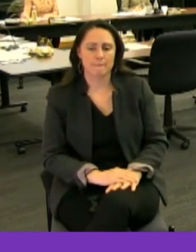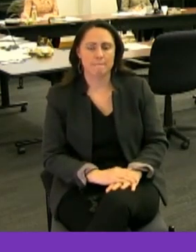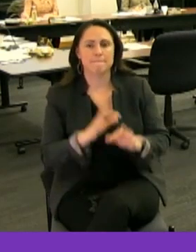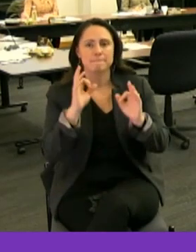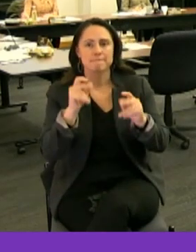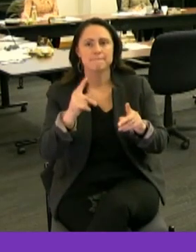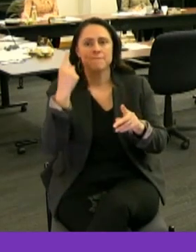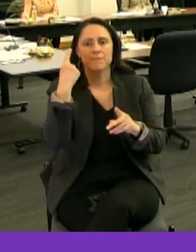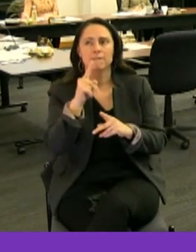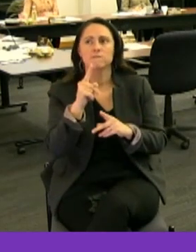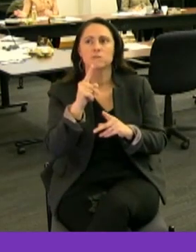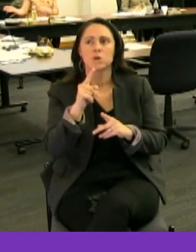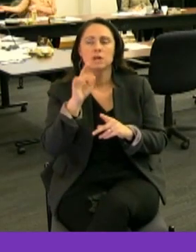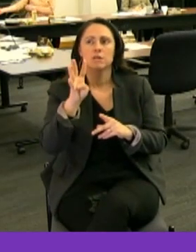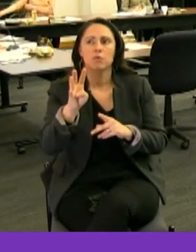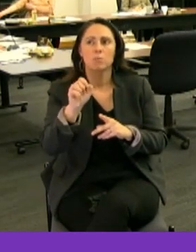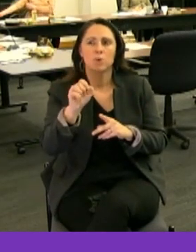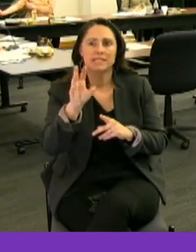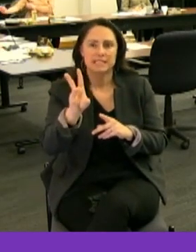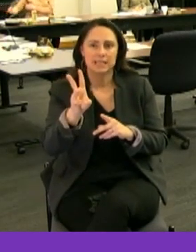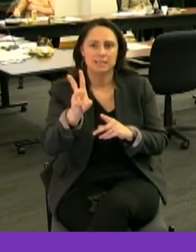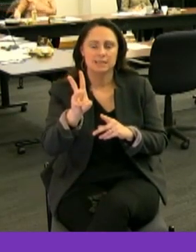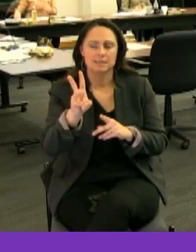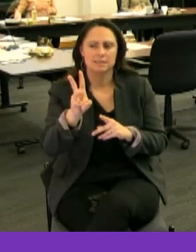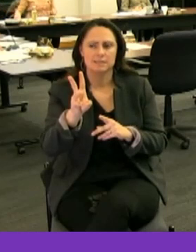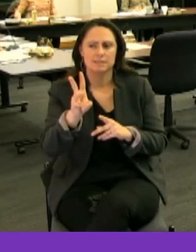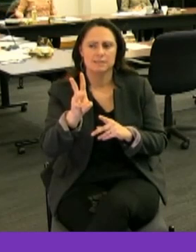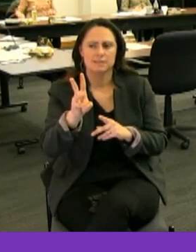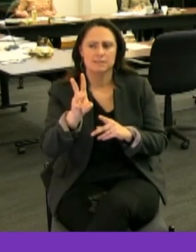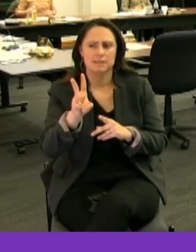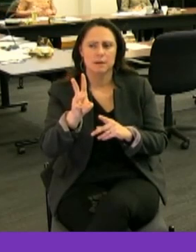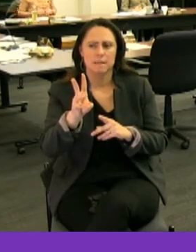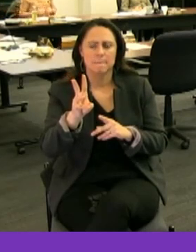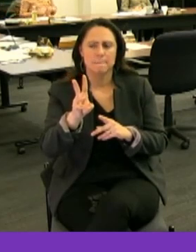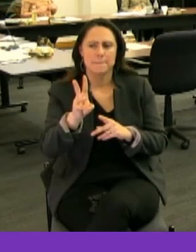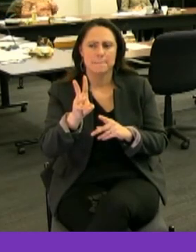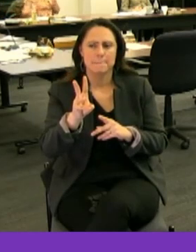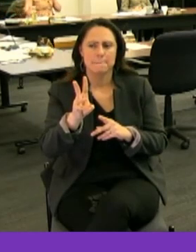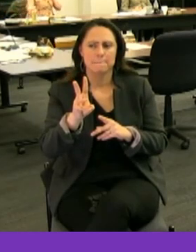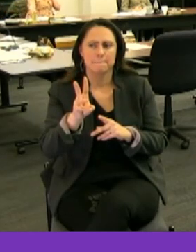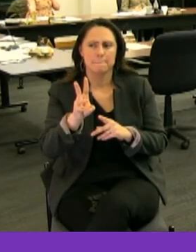Okay, for the 4.6 is,